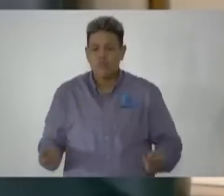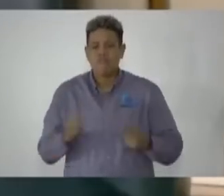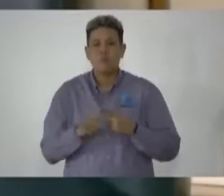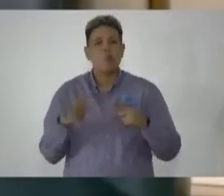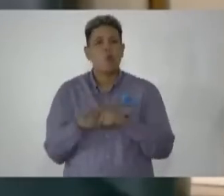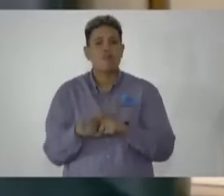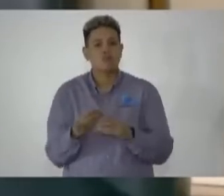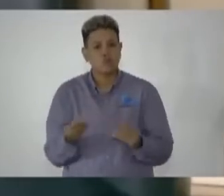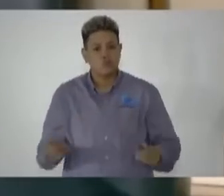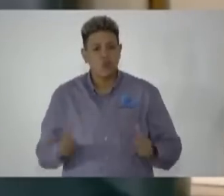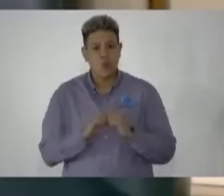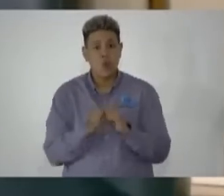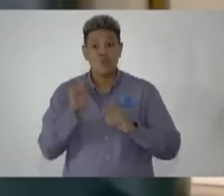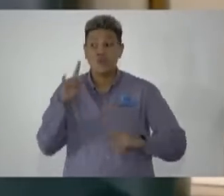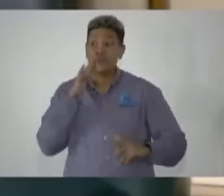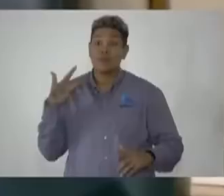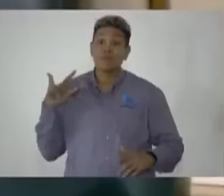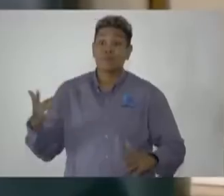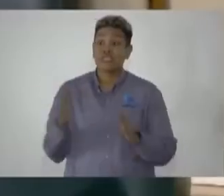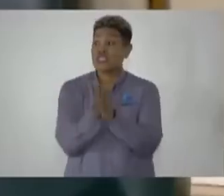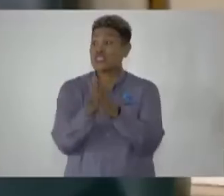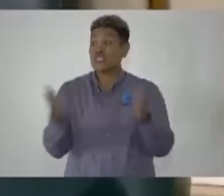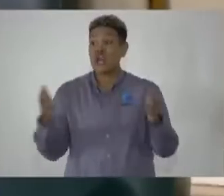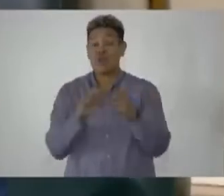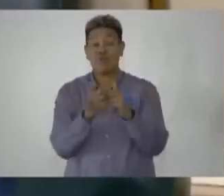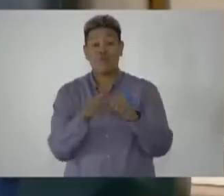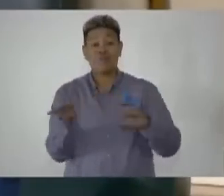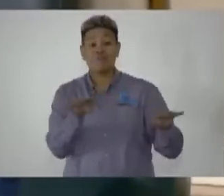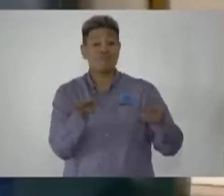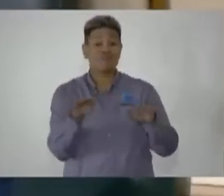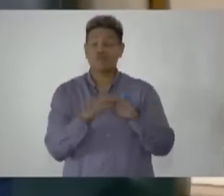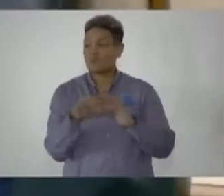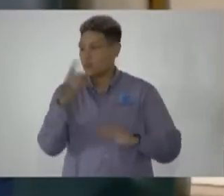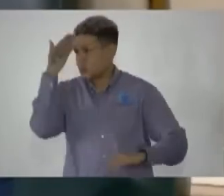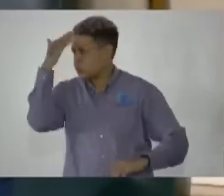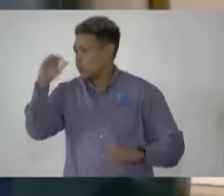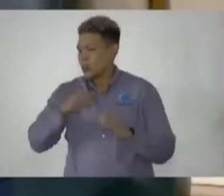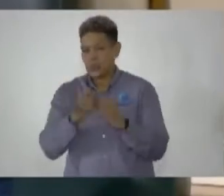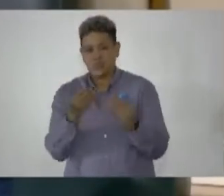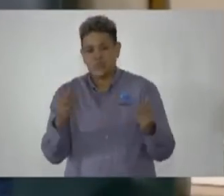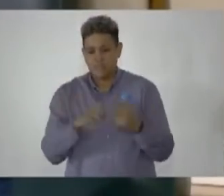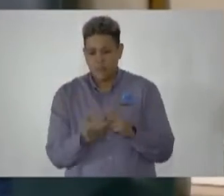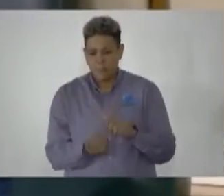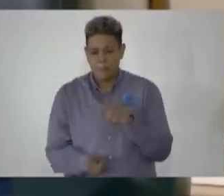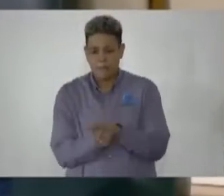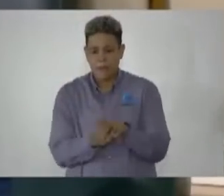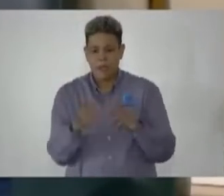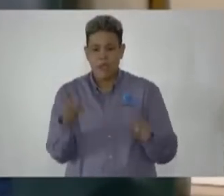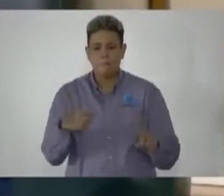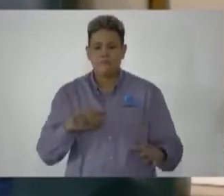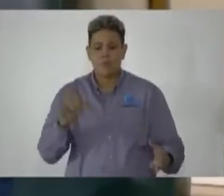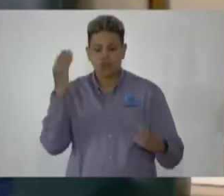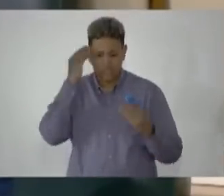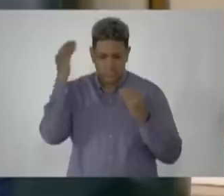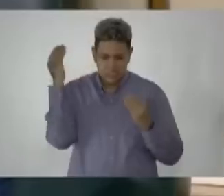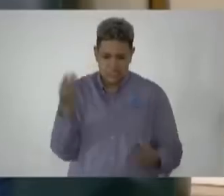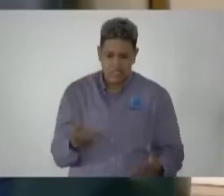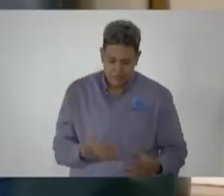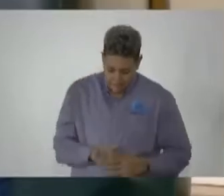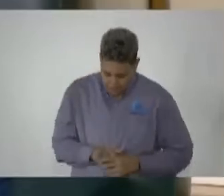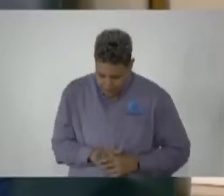is a general problem that we have as a society. So I want to just say that